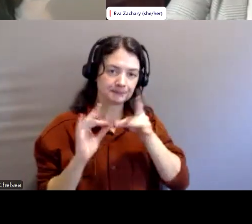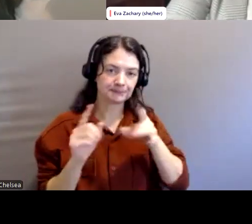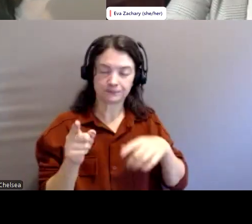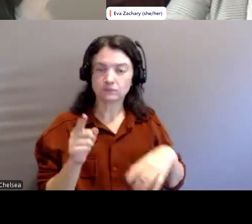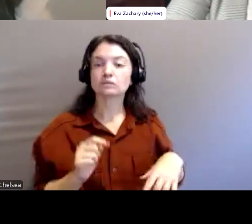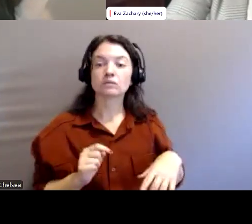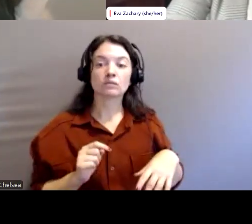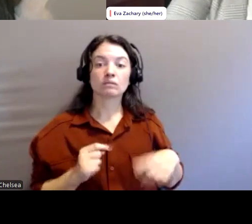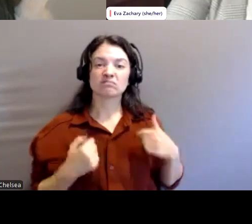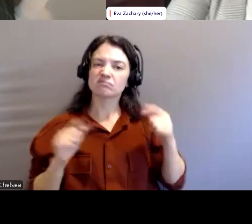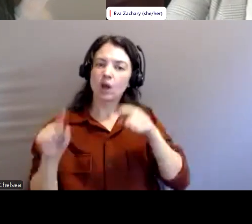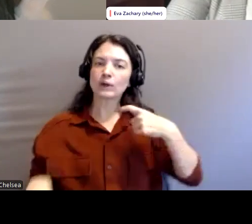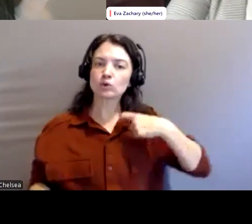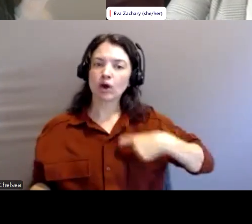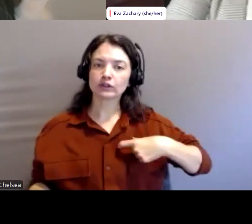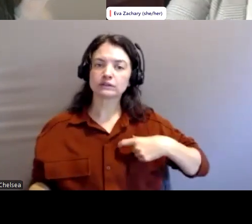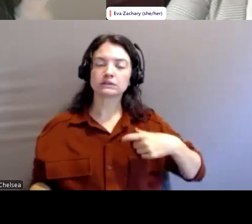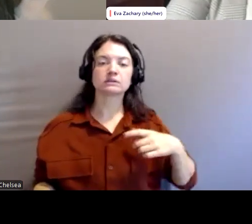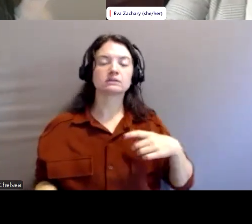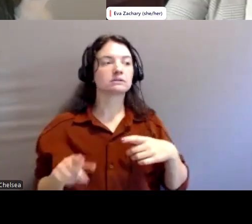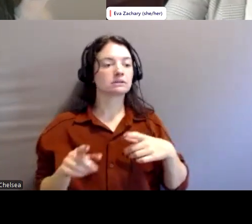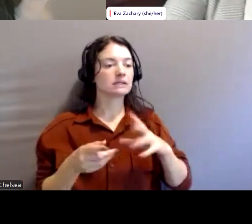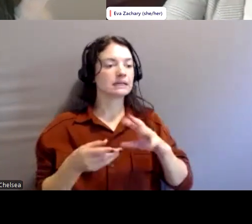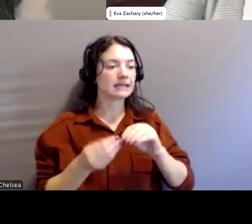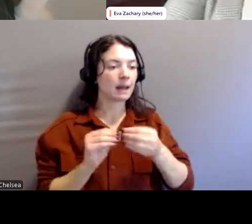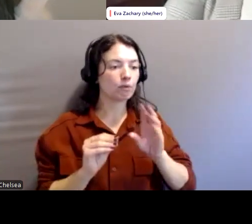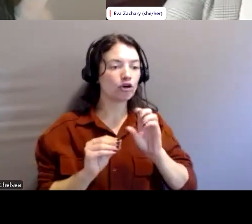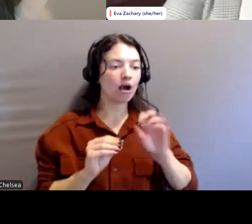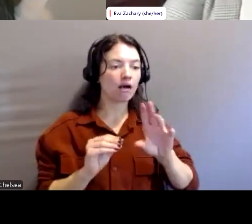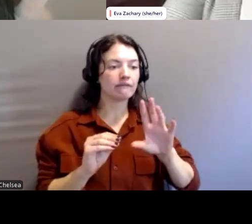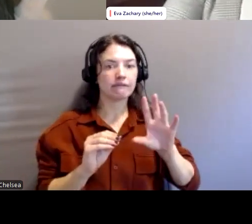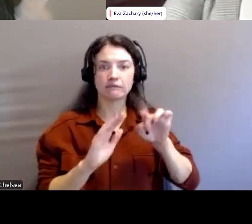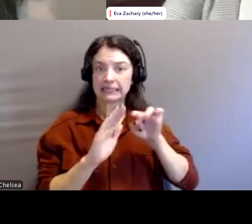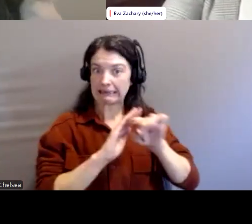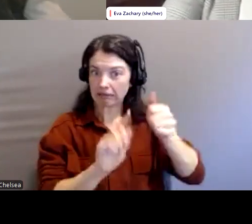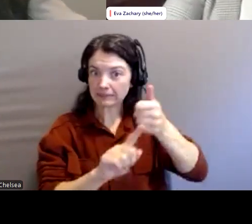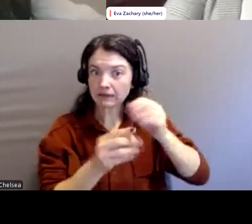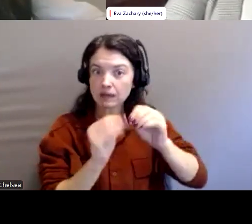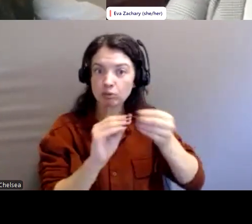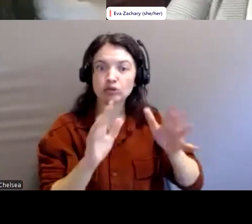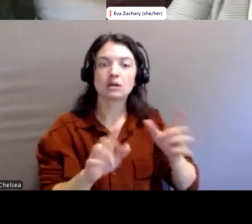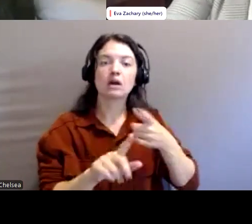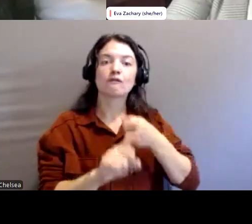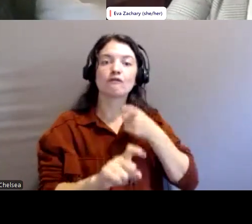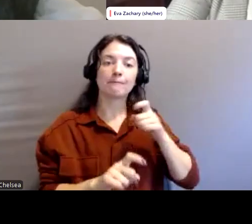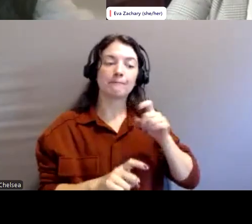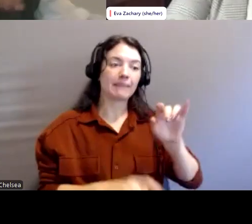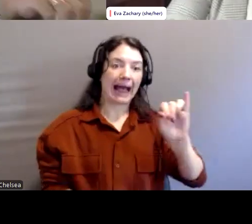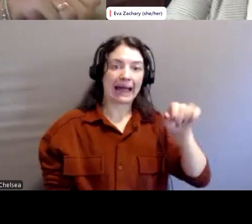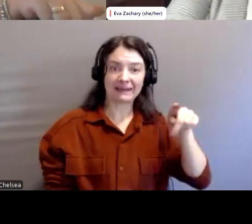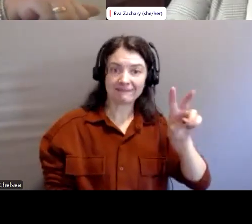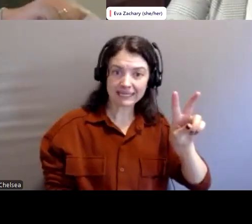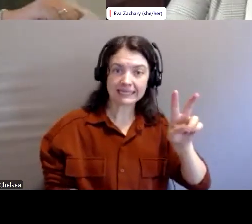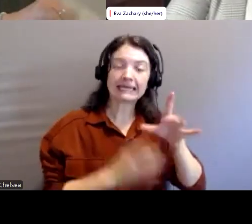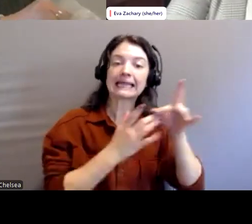about number of suicides as a result of victimization, intimate partner violence victimization, and